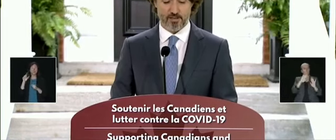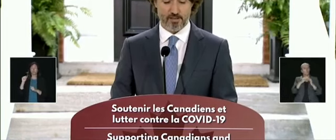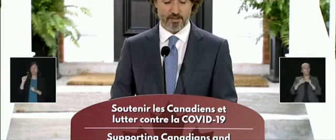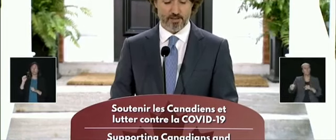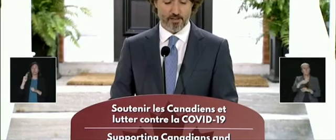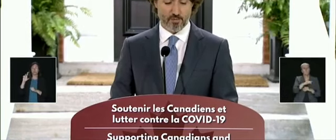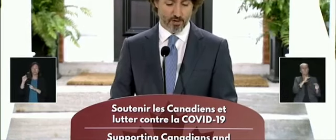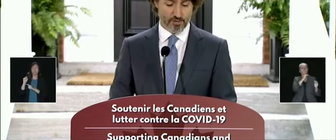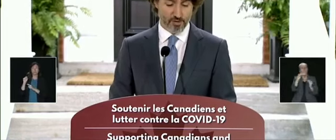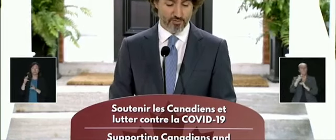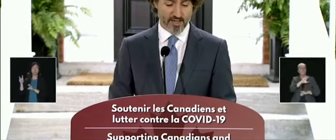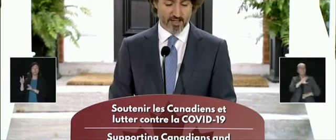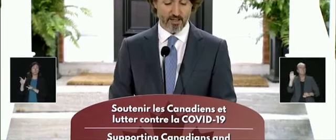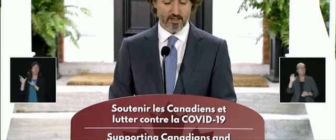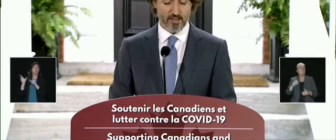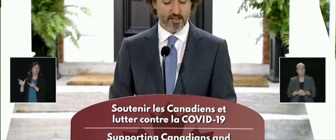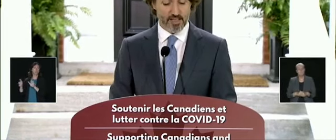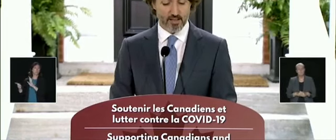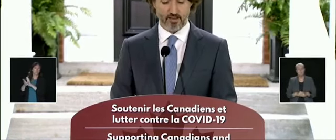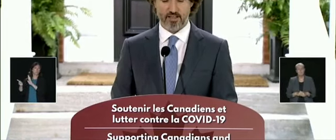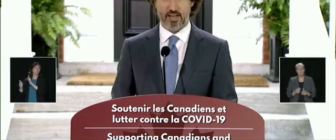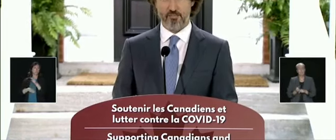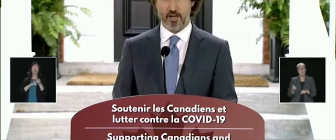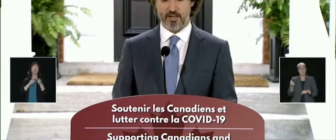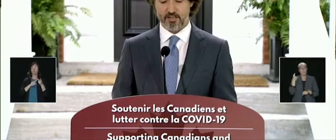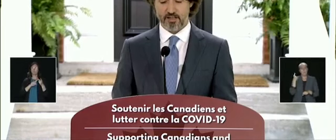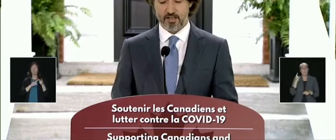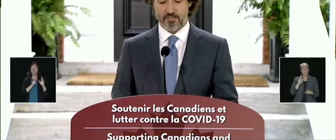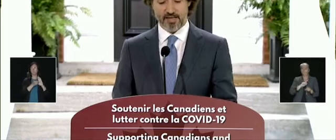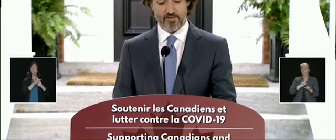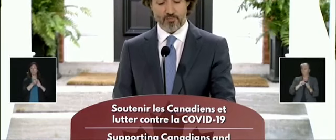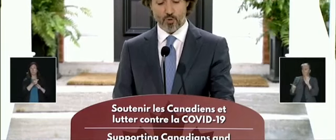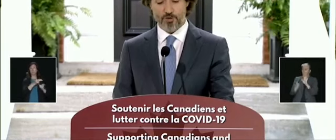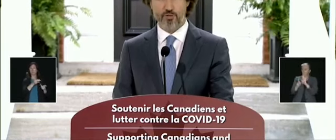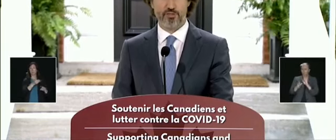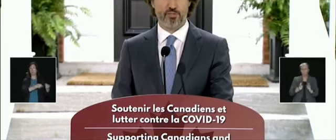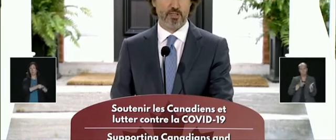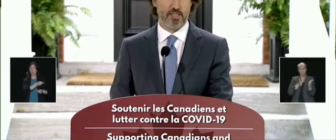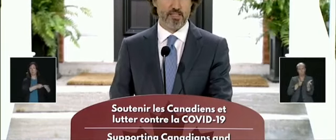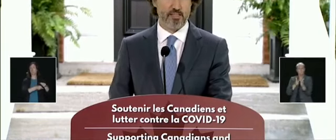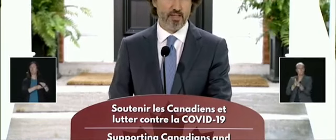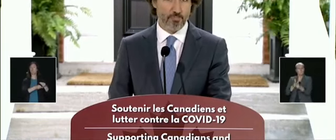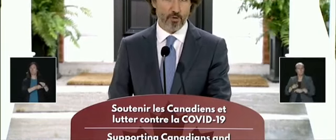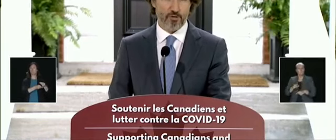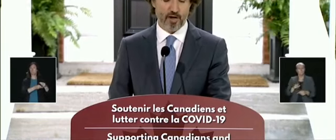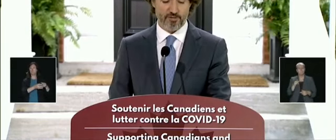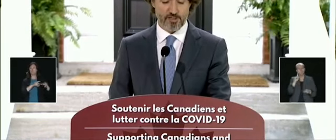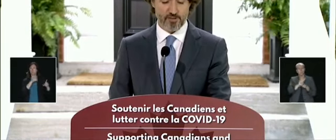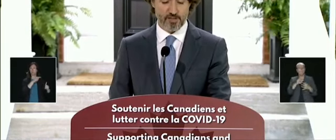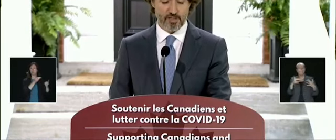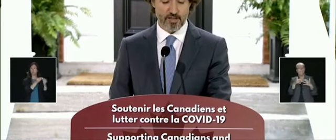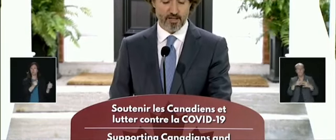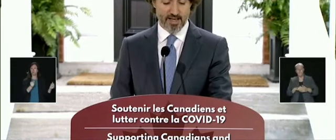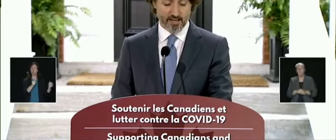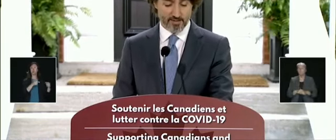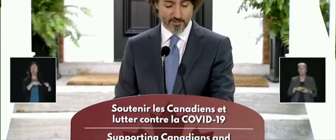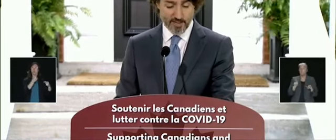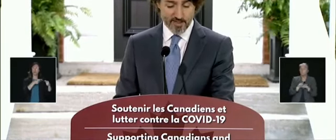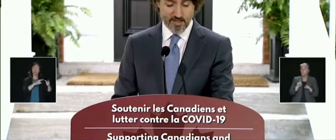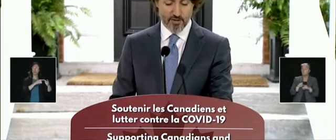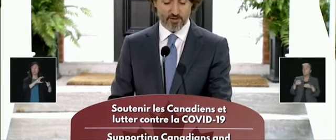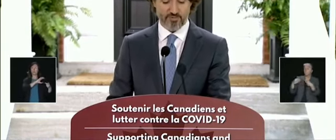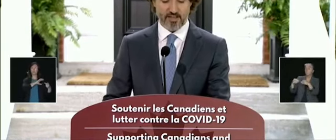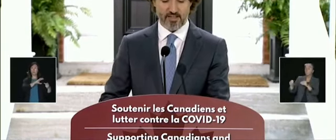weapons. We're also fighting the illegal gun market by giving more tools to police and border officers, and